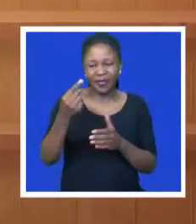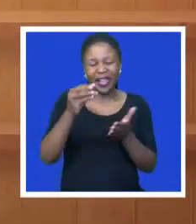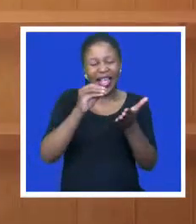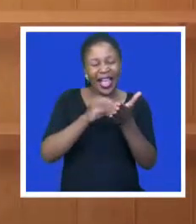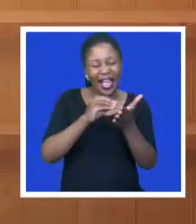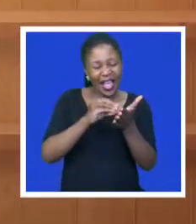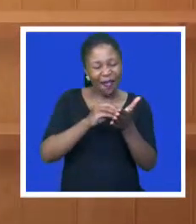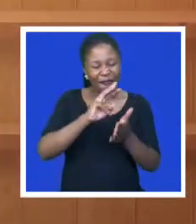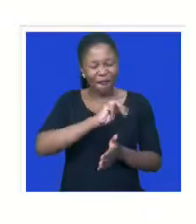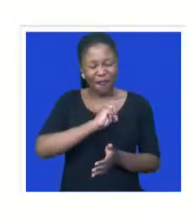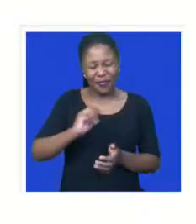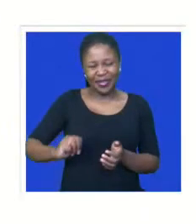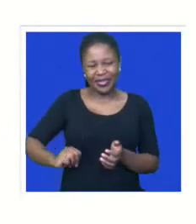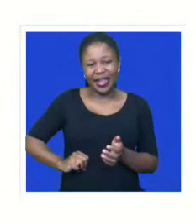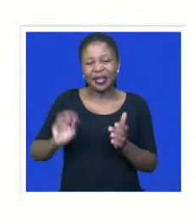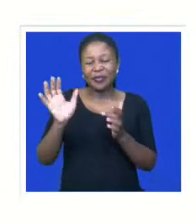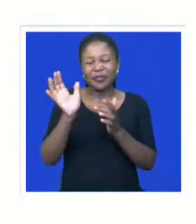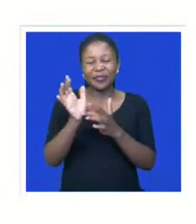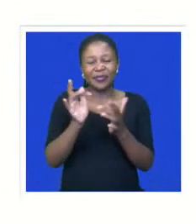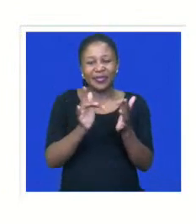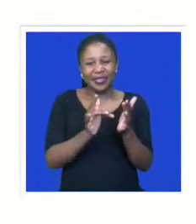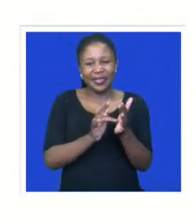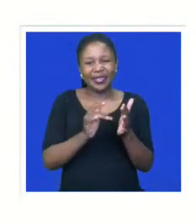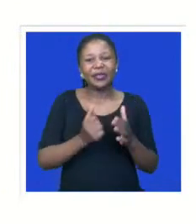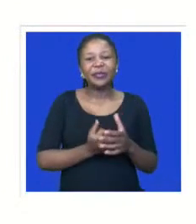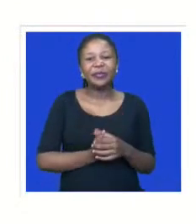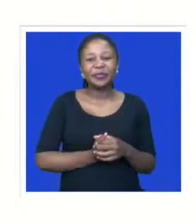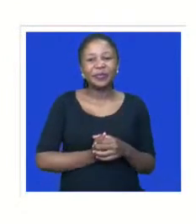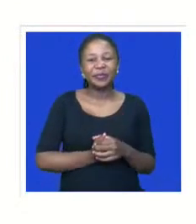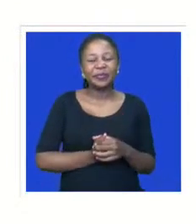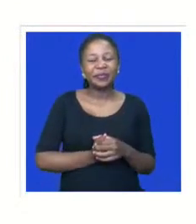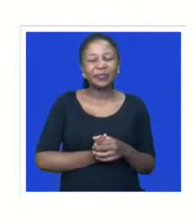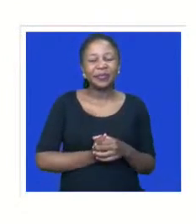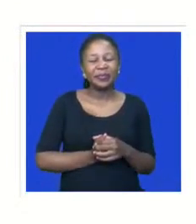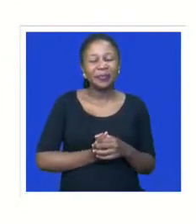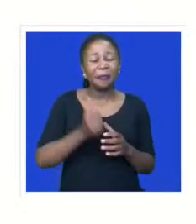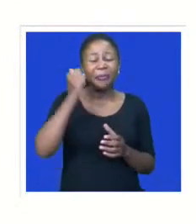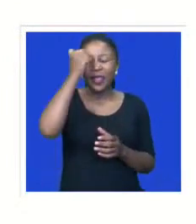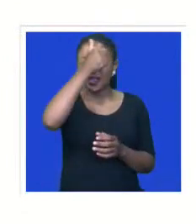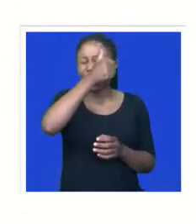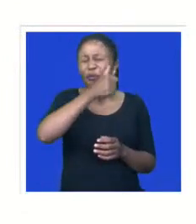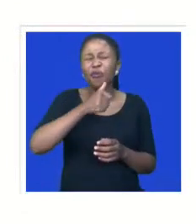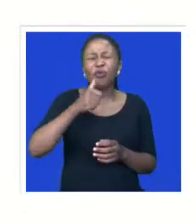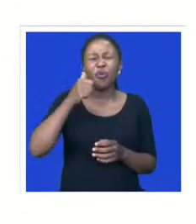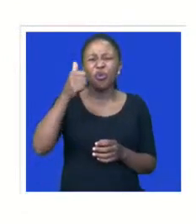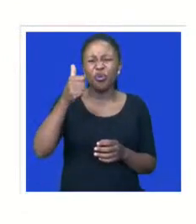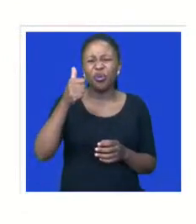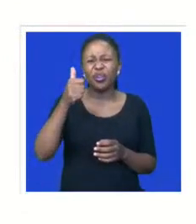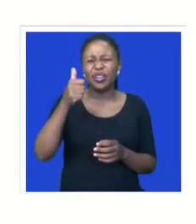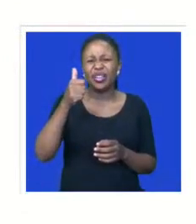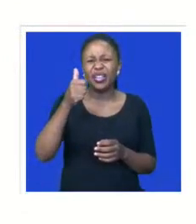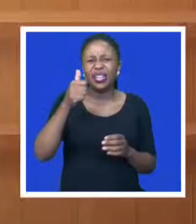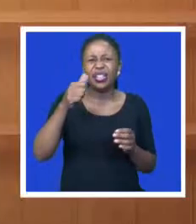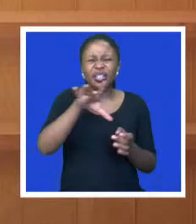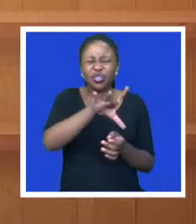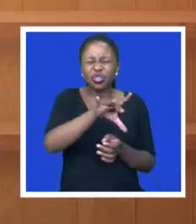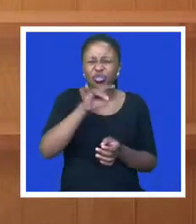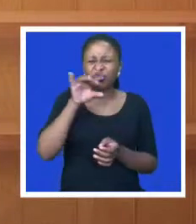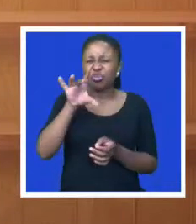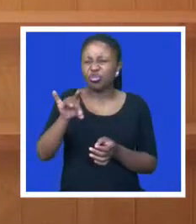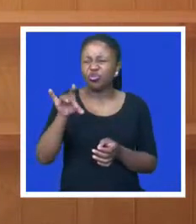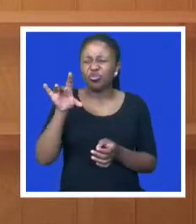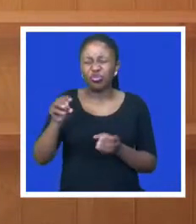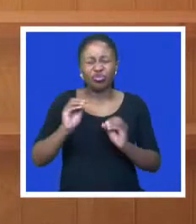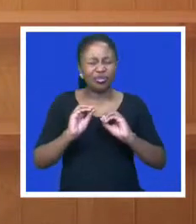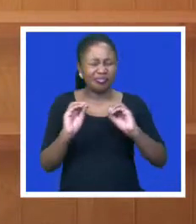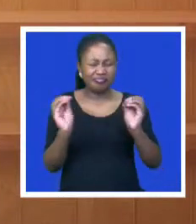Then God does not discriminate. He chooses a peasant. So in the eyes of the Lord,